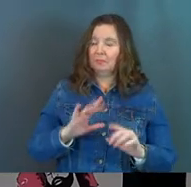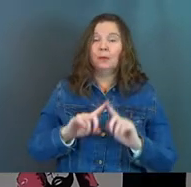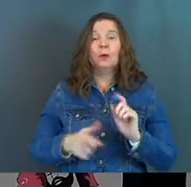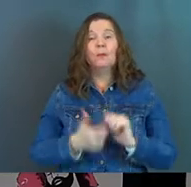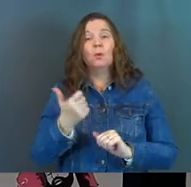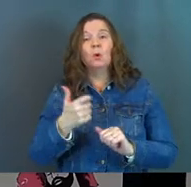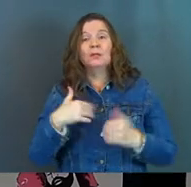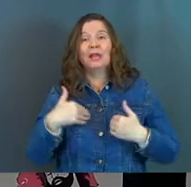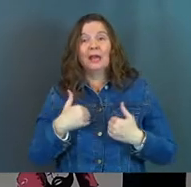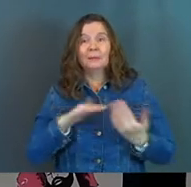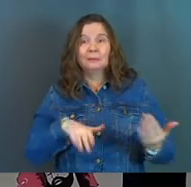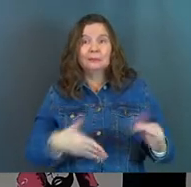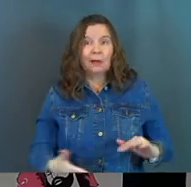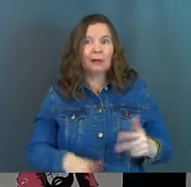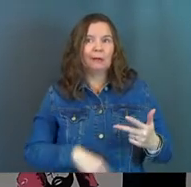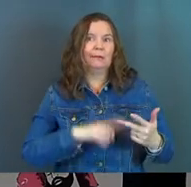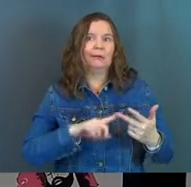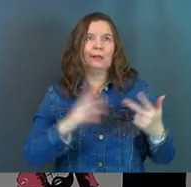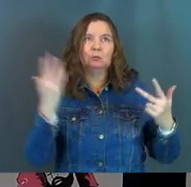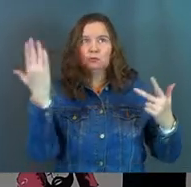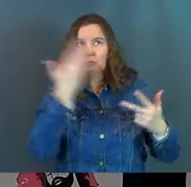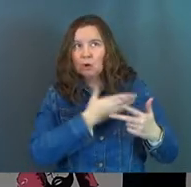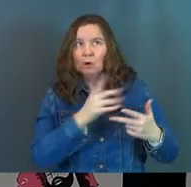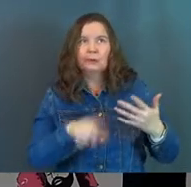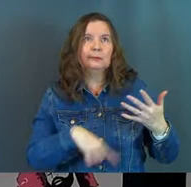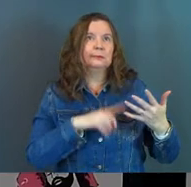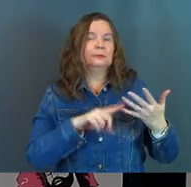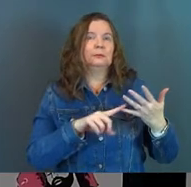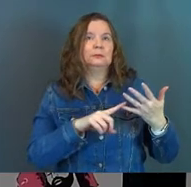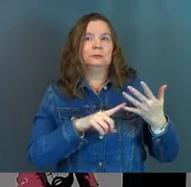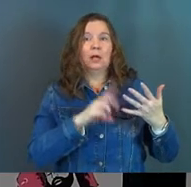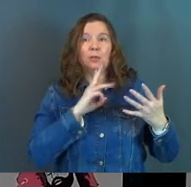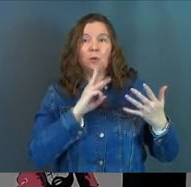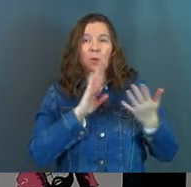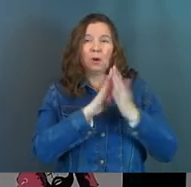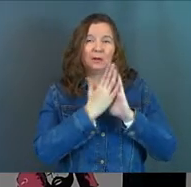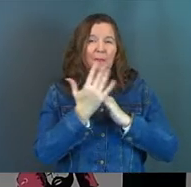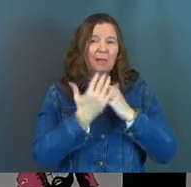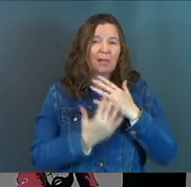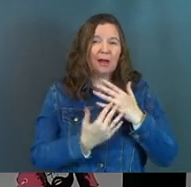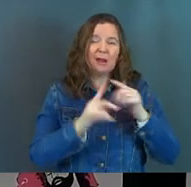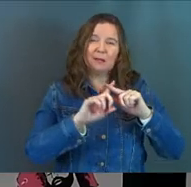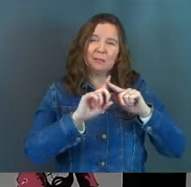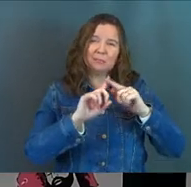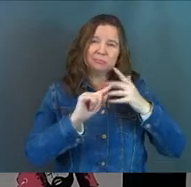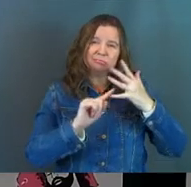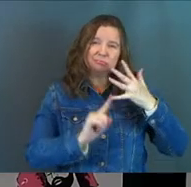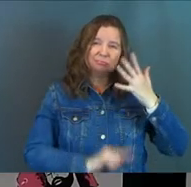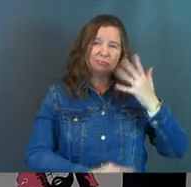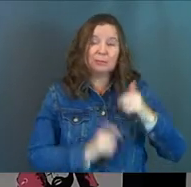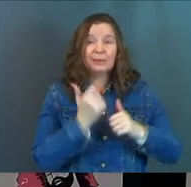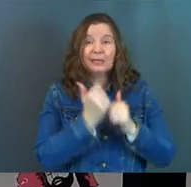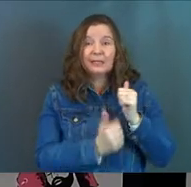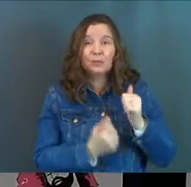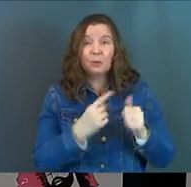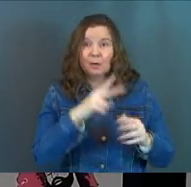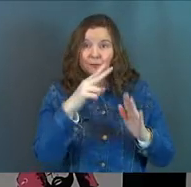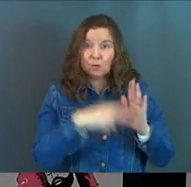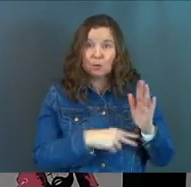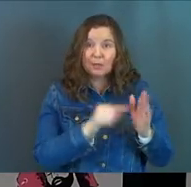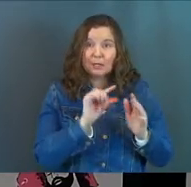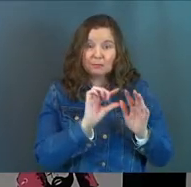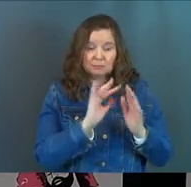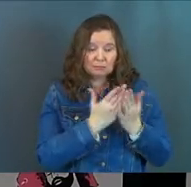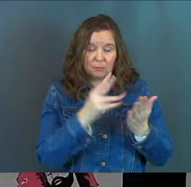But then most of their animals died, and then there was darkness, and then there was all the water turned to blood. There's all this stuff. But in every single one of them, if you read the